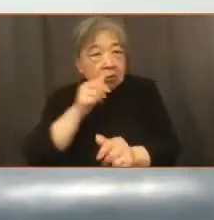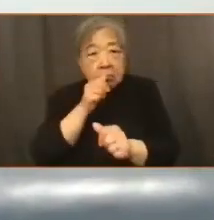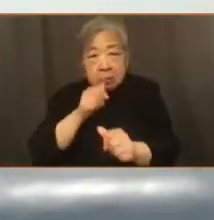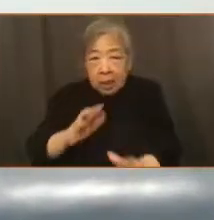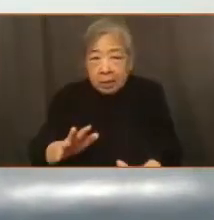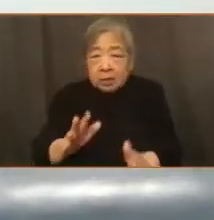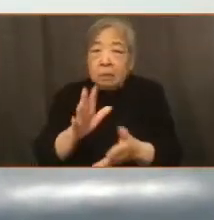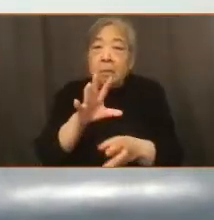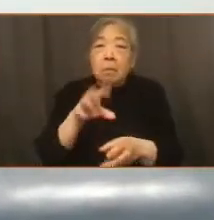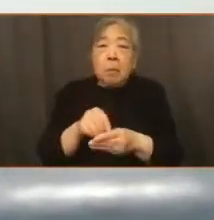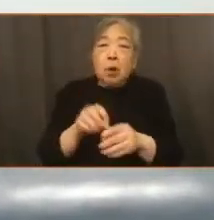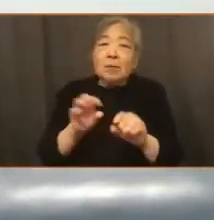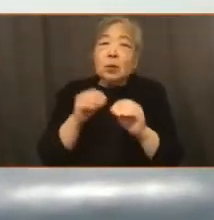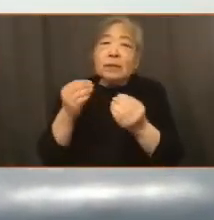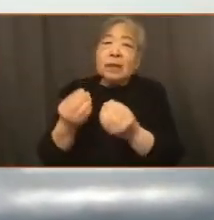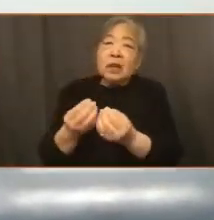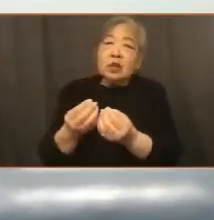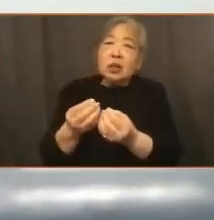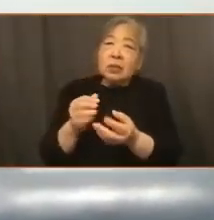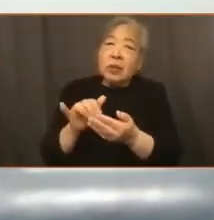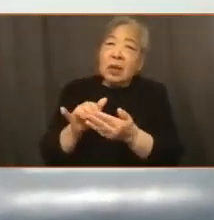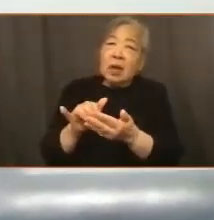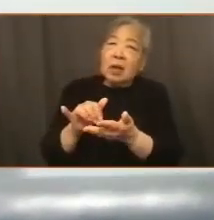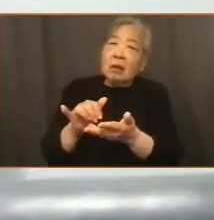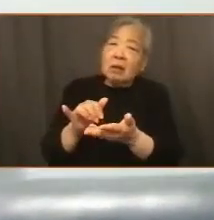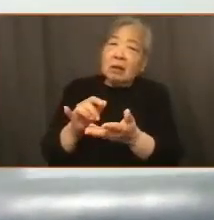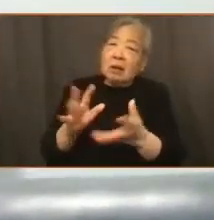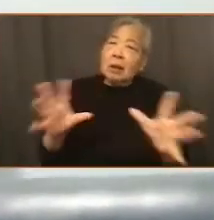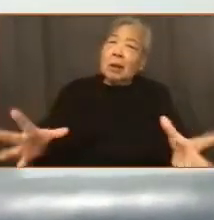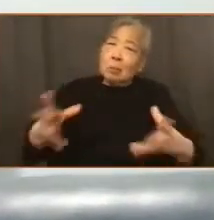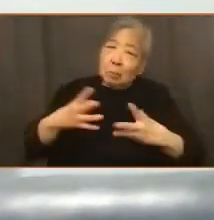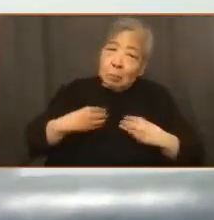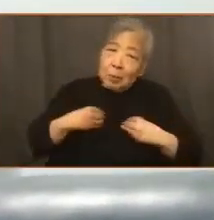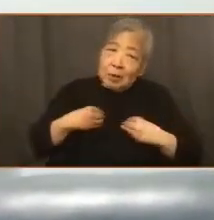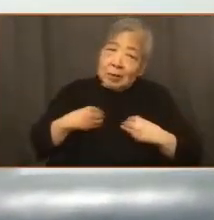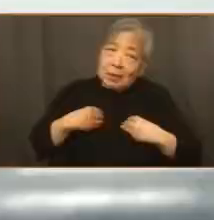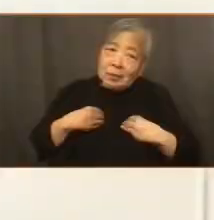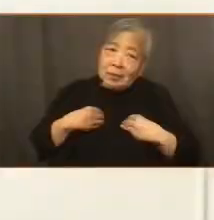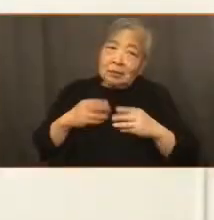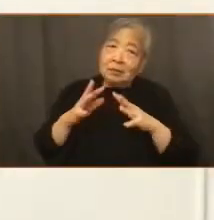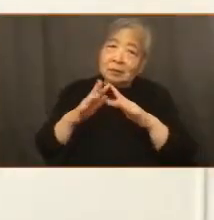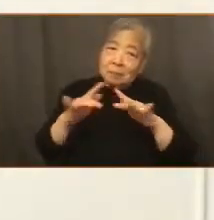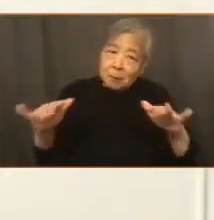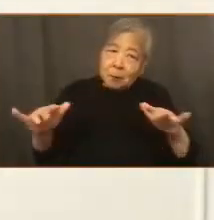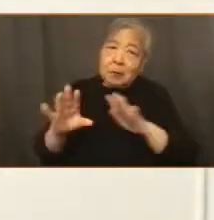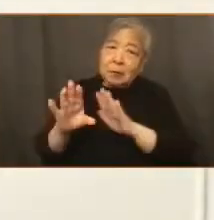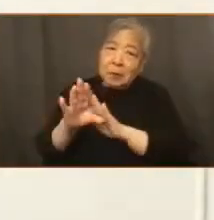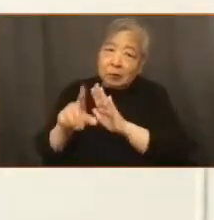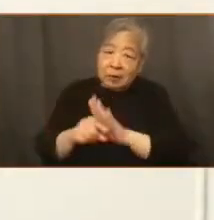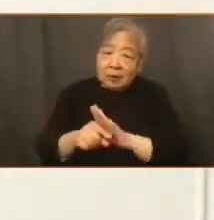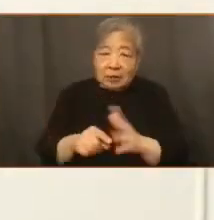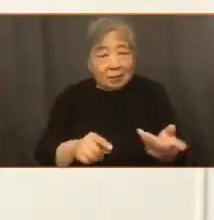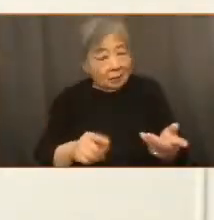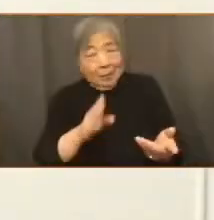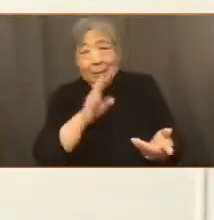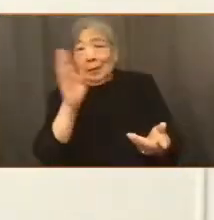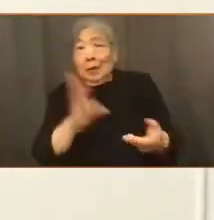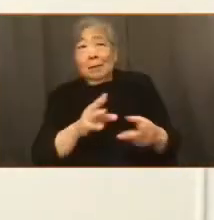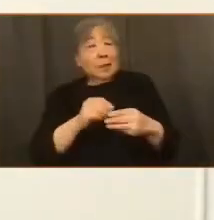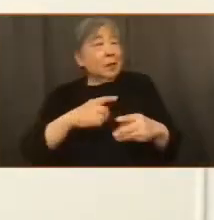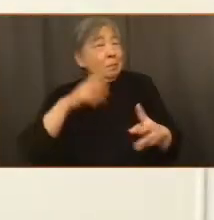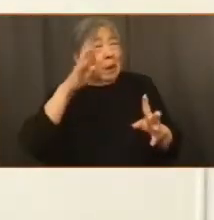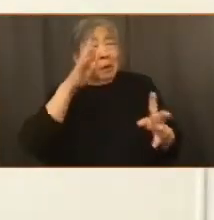of an organization that embraces diverse backgrounds. But never in my wildest dreams did